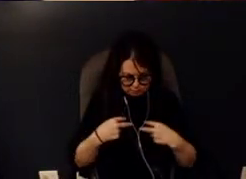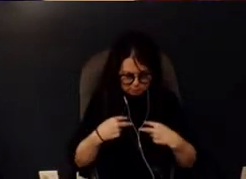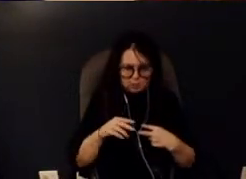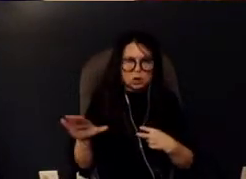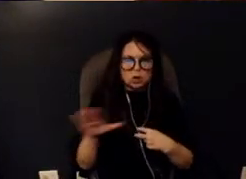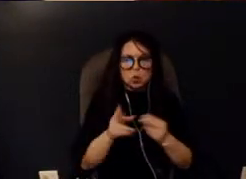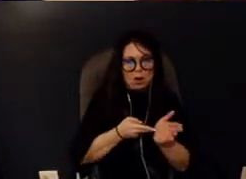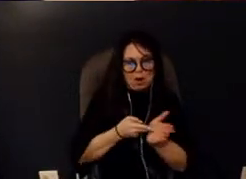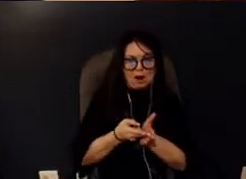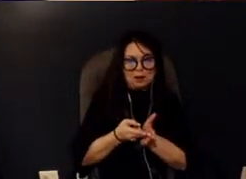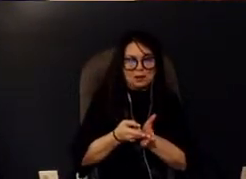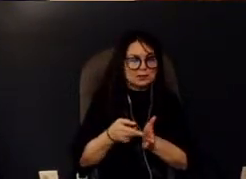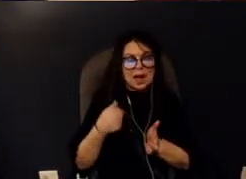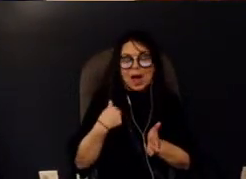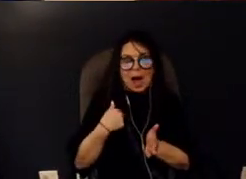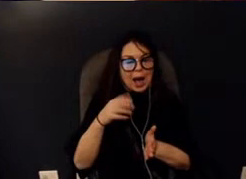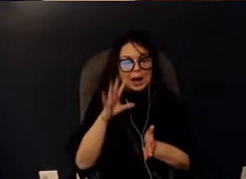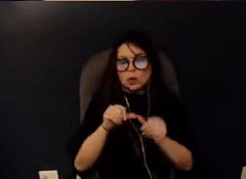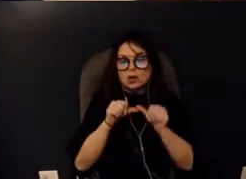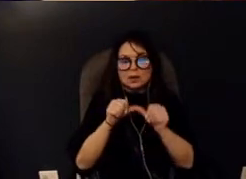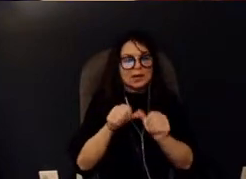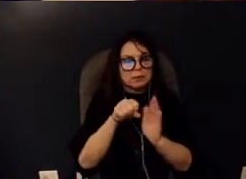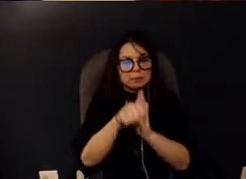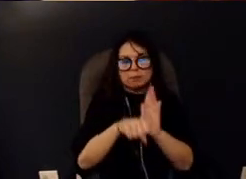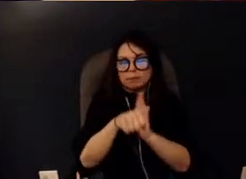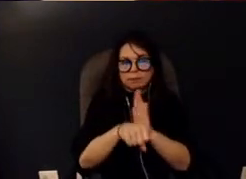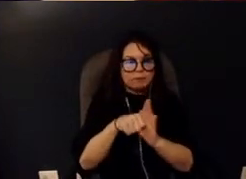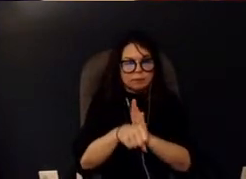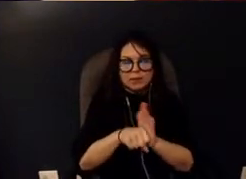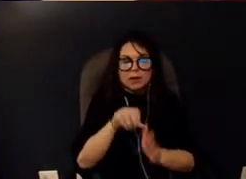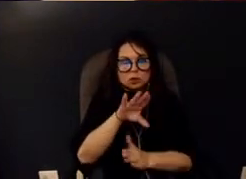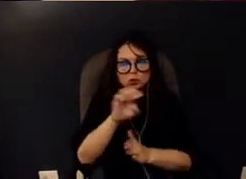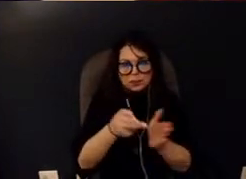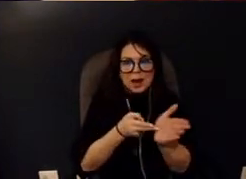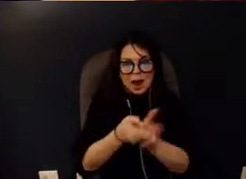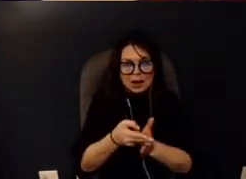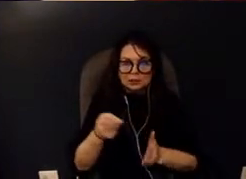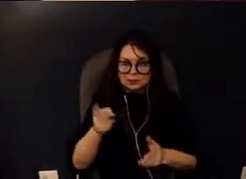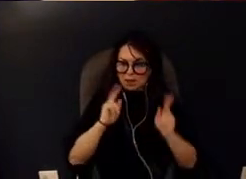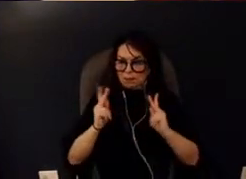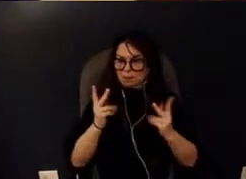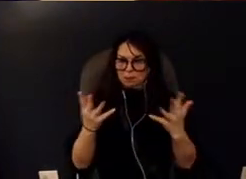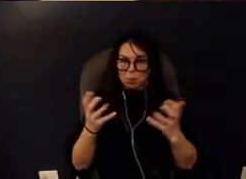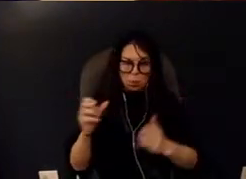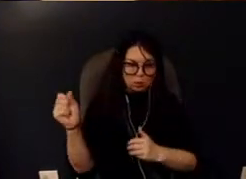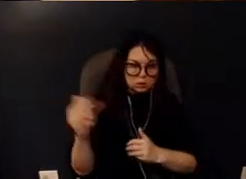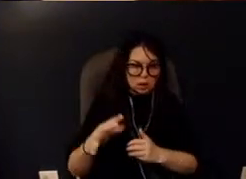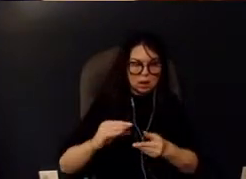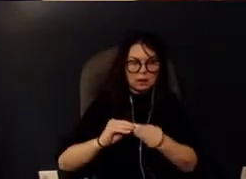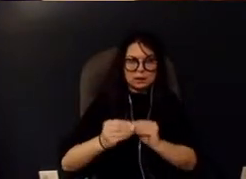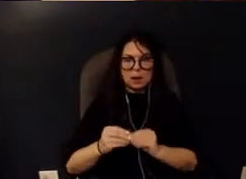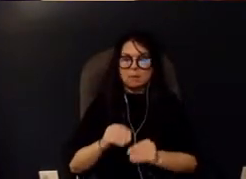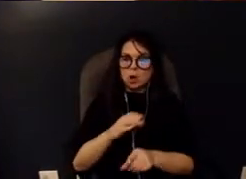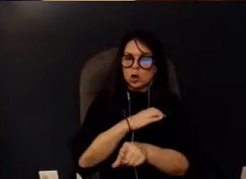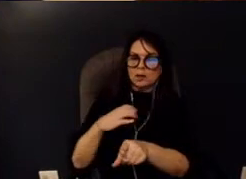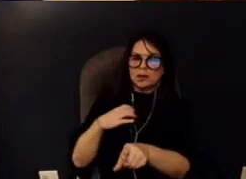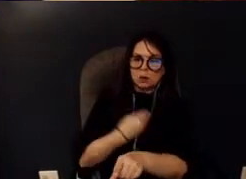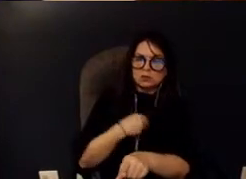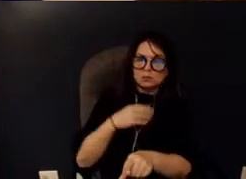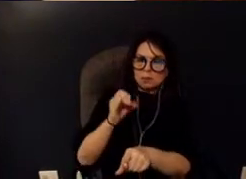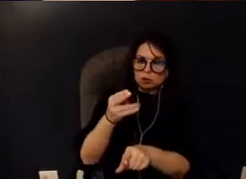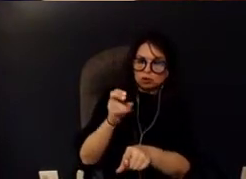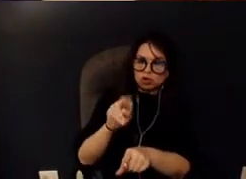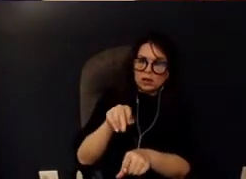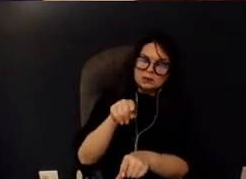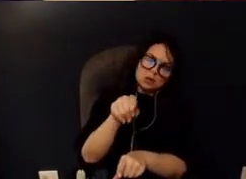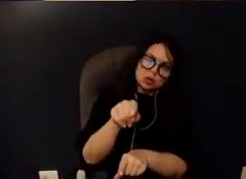that. If folks want to bring a proportional number, as Bert Johnson sort of inadvertently suggested,